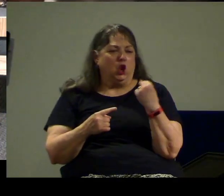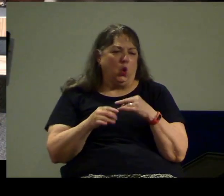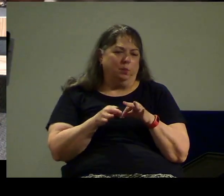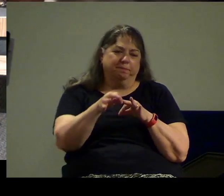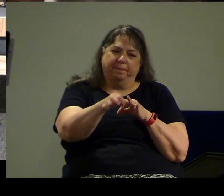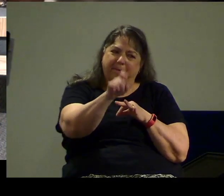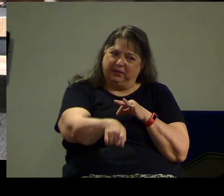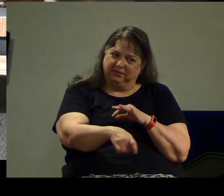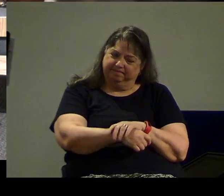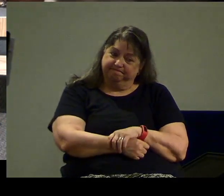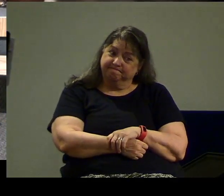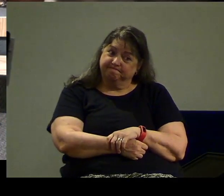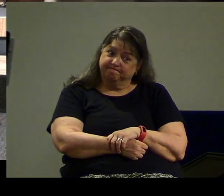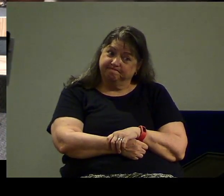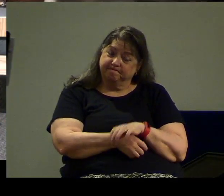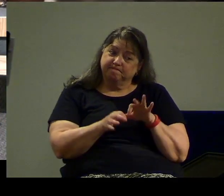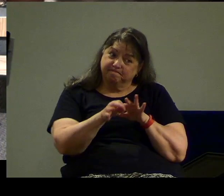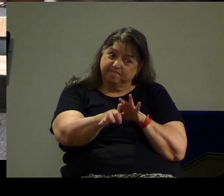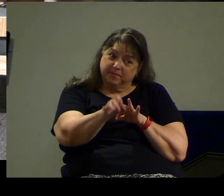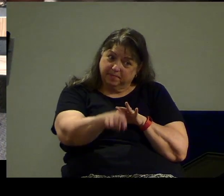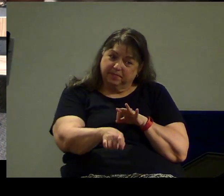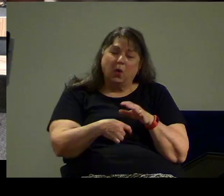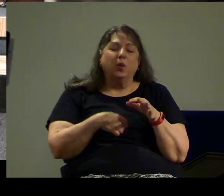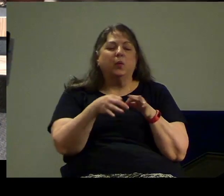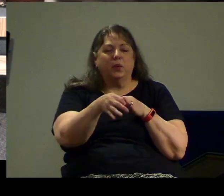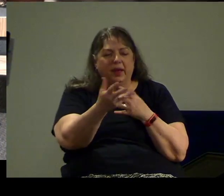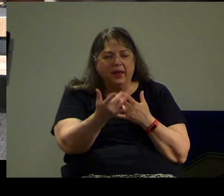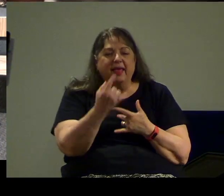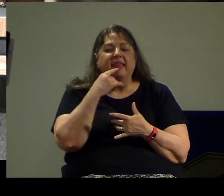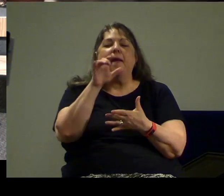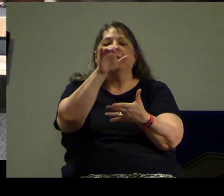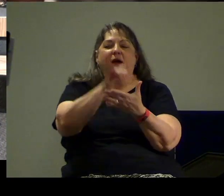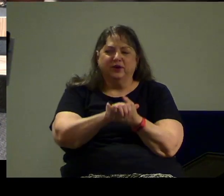wait. Wait a while. And we waited a while and we got married.